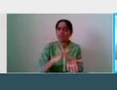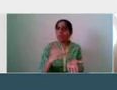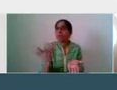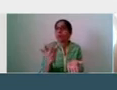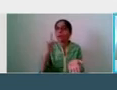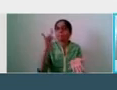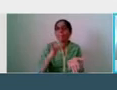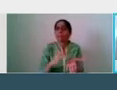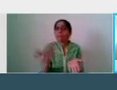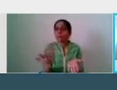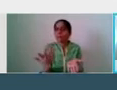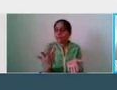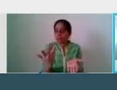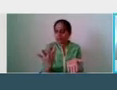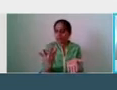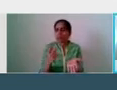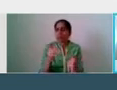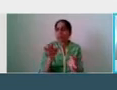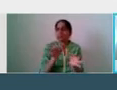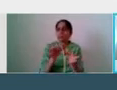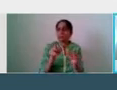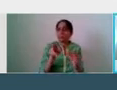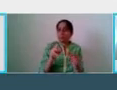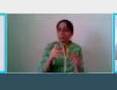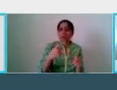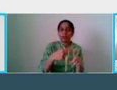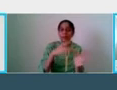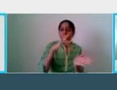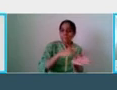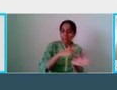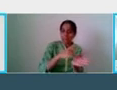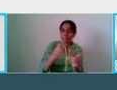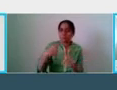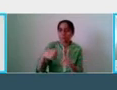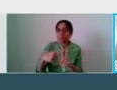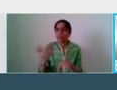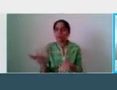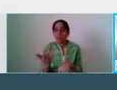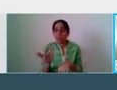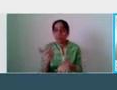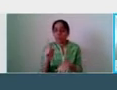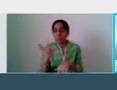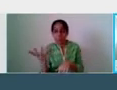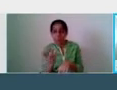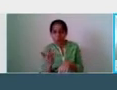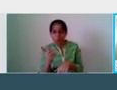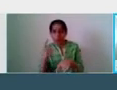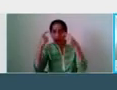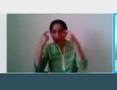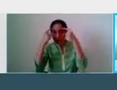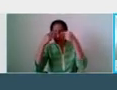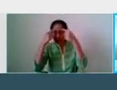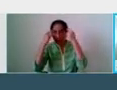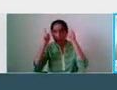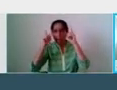sign is place and where but then at the same time i must also raise my eyebrows otherwise this becomes a